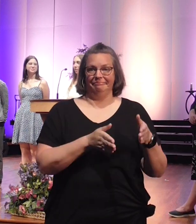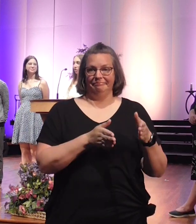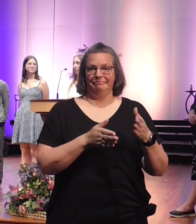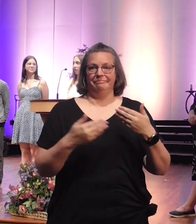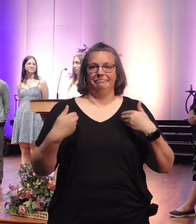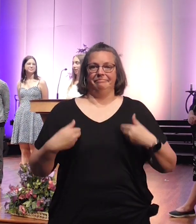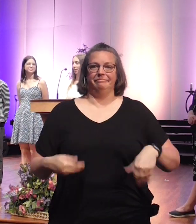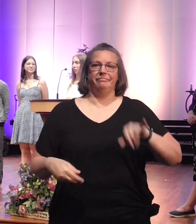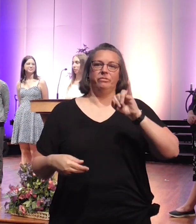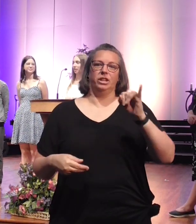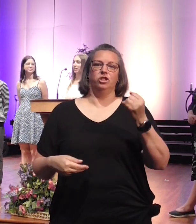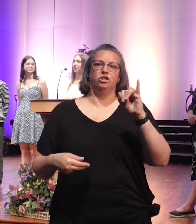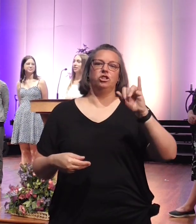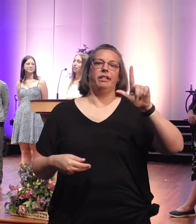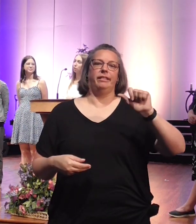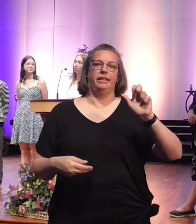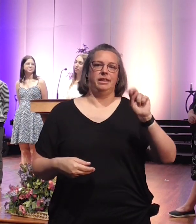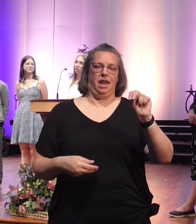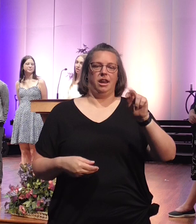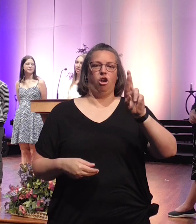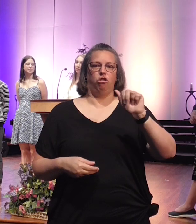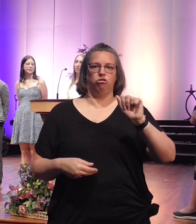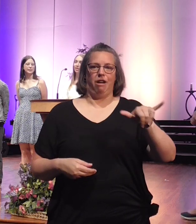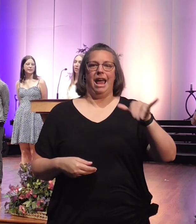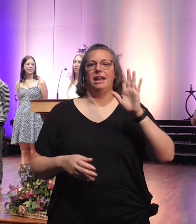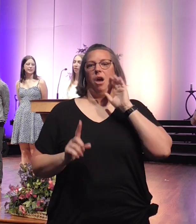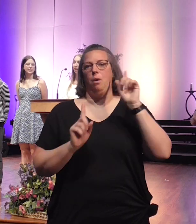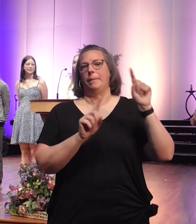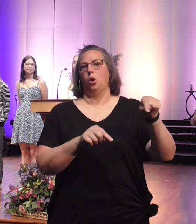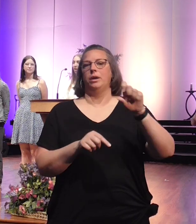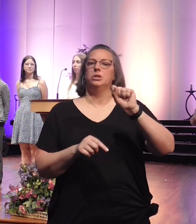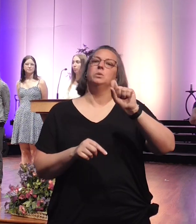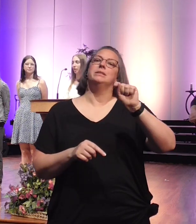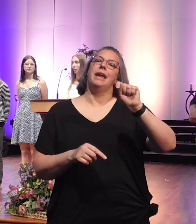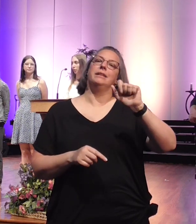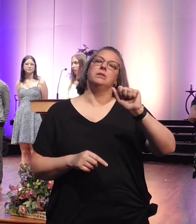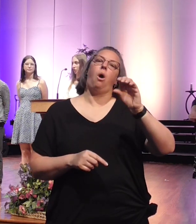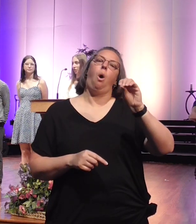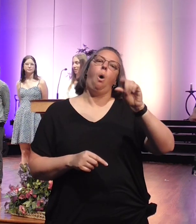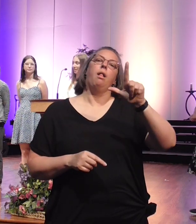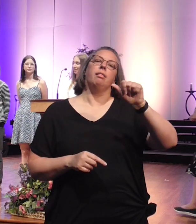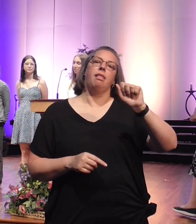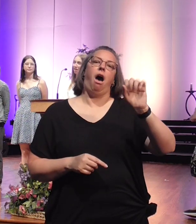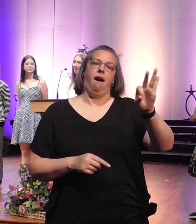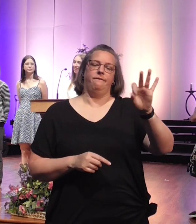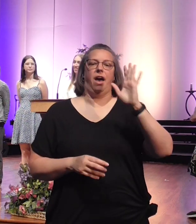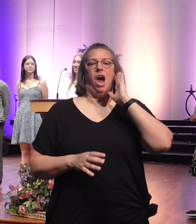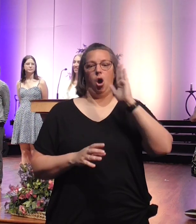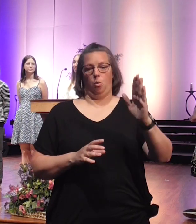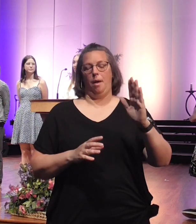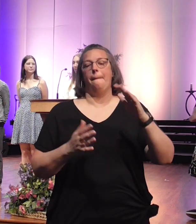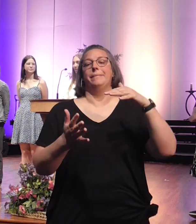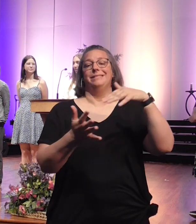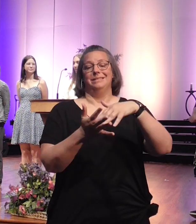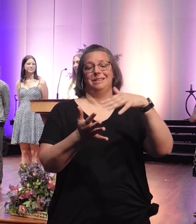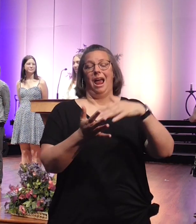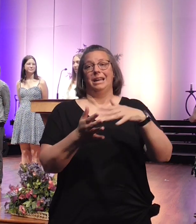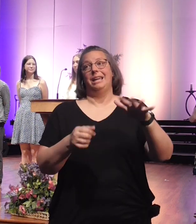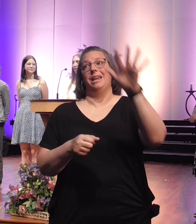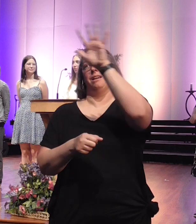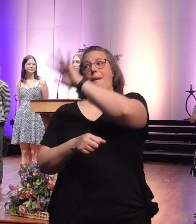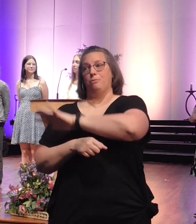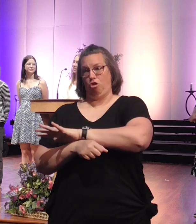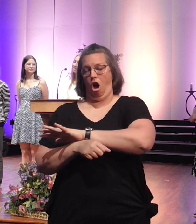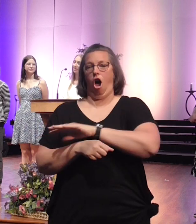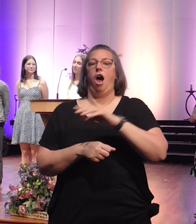My name is Jillian Ray, and I will be attending St. Olaf College in Minnesota, and I will play in the orchestra, study abroad, and study Spanish in